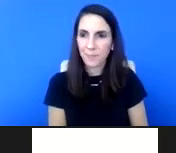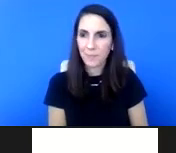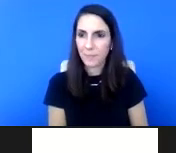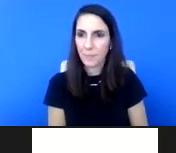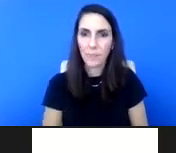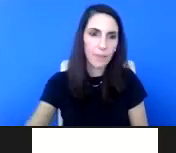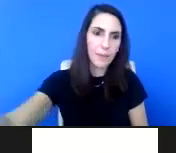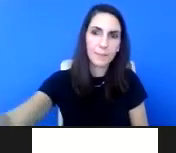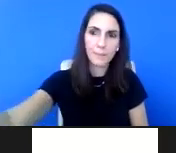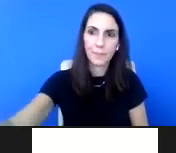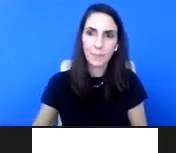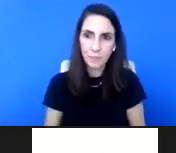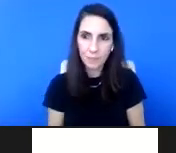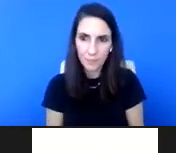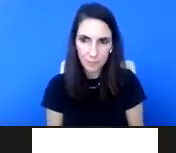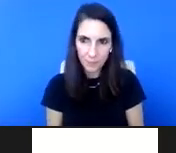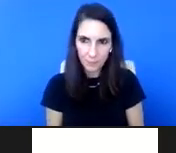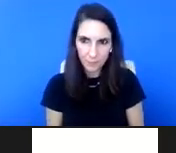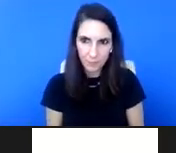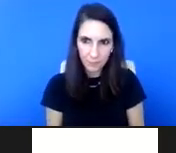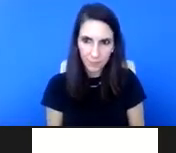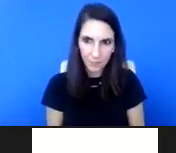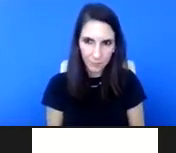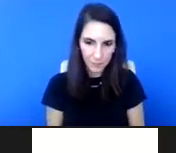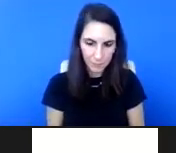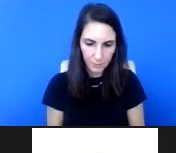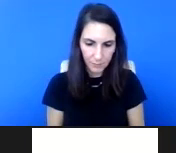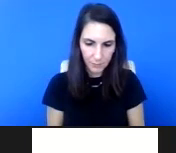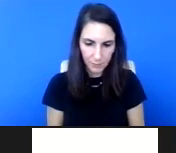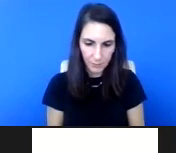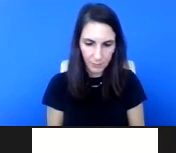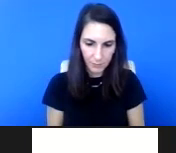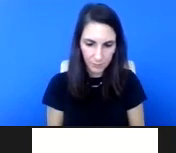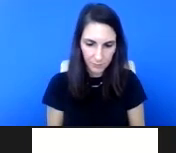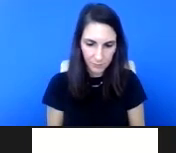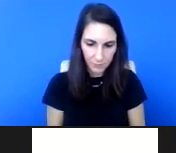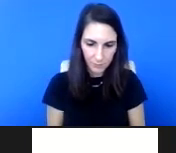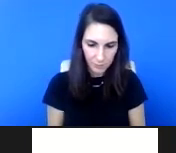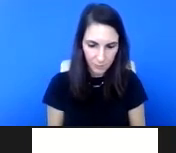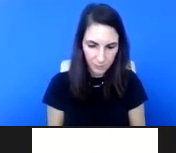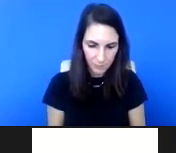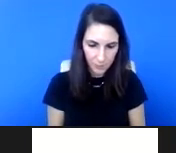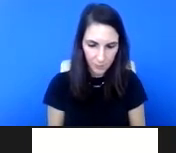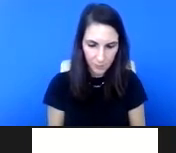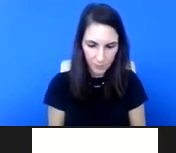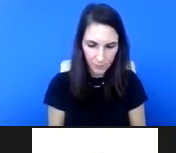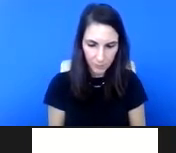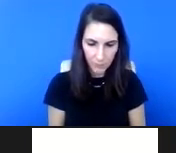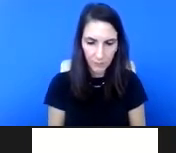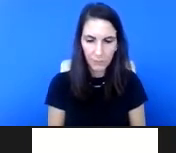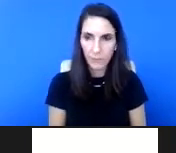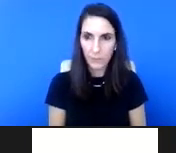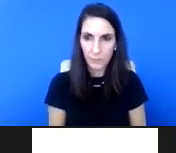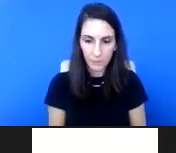would occur. But if a breach were to occur, they will be transparent and they will be forthright with participants to let them know it has